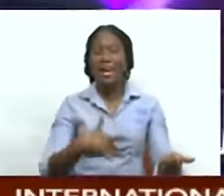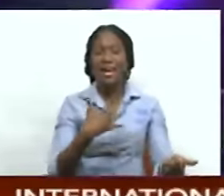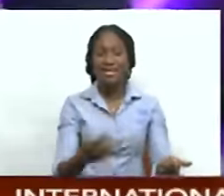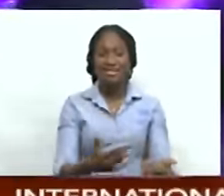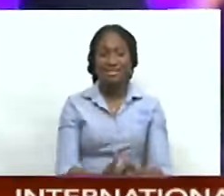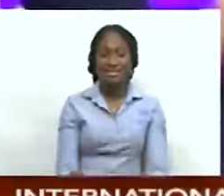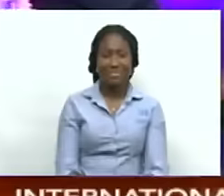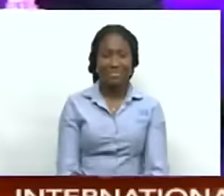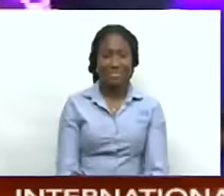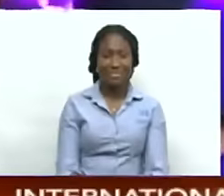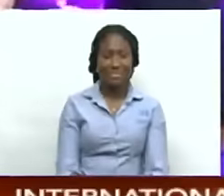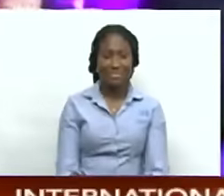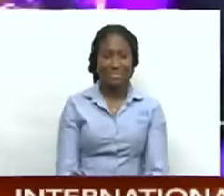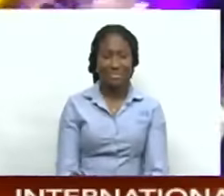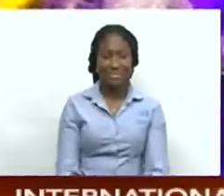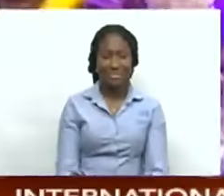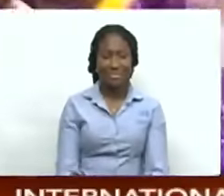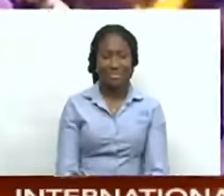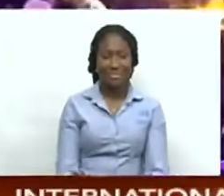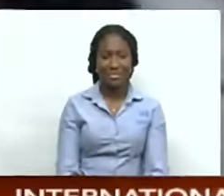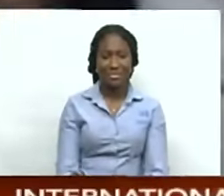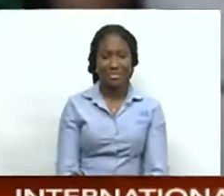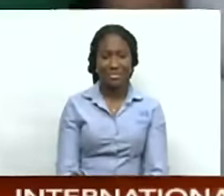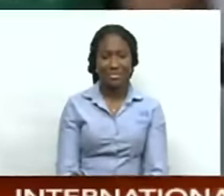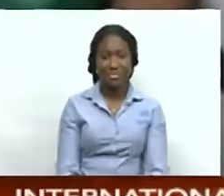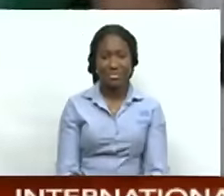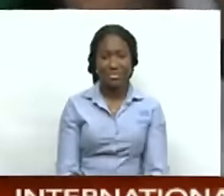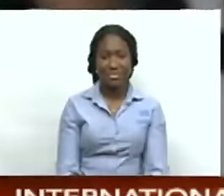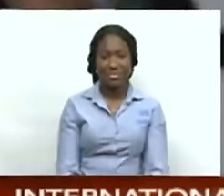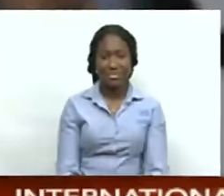I give it everything like you are.